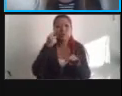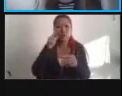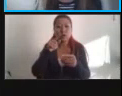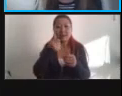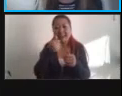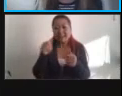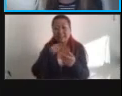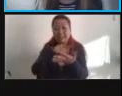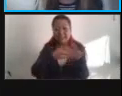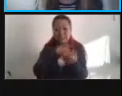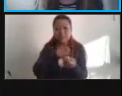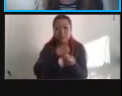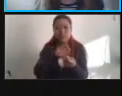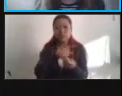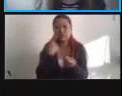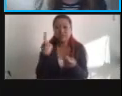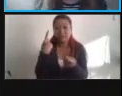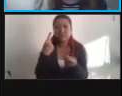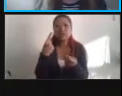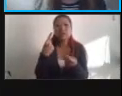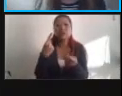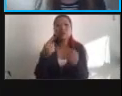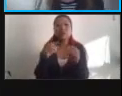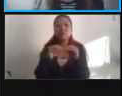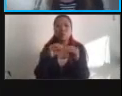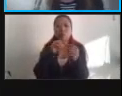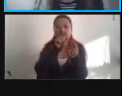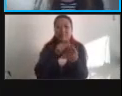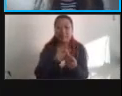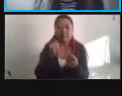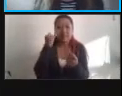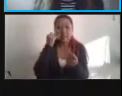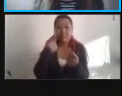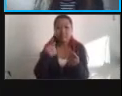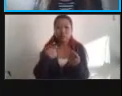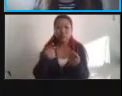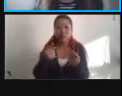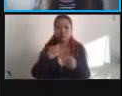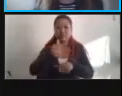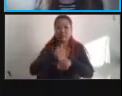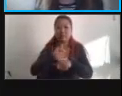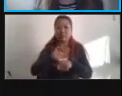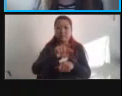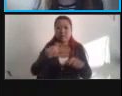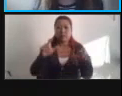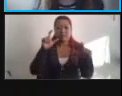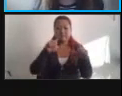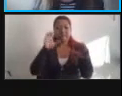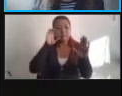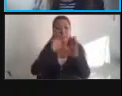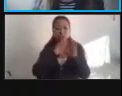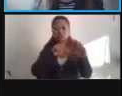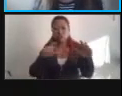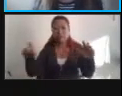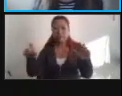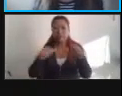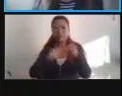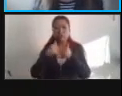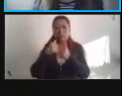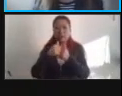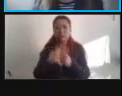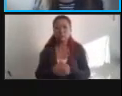when you put it in that kind of a graphical format. And again, at the Human System Risk Board, we really like to